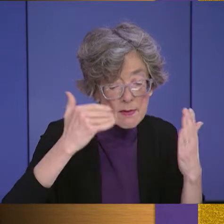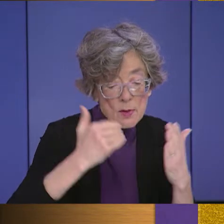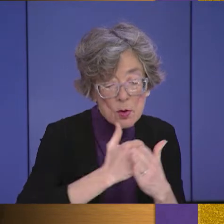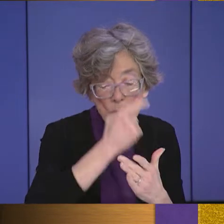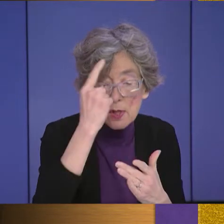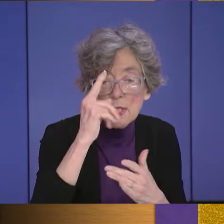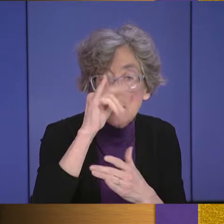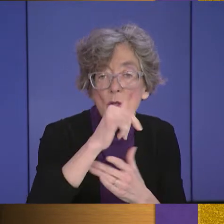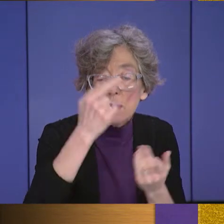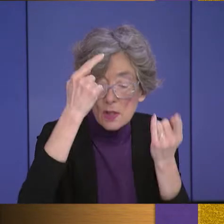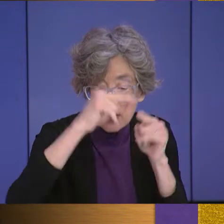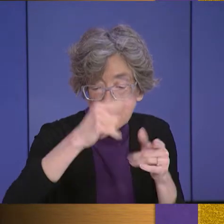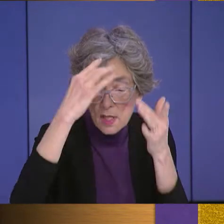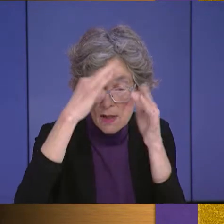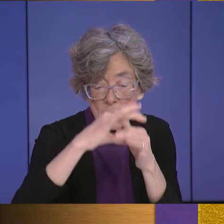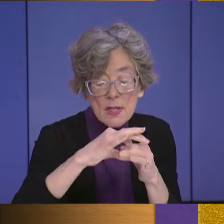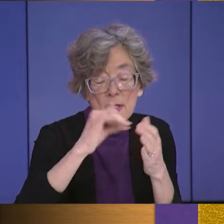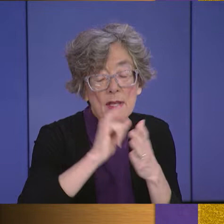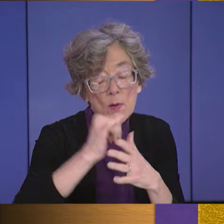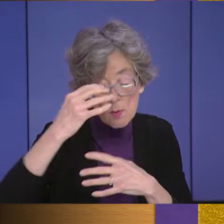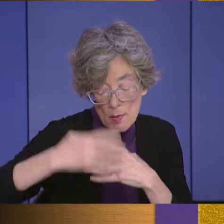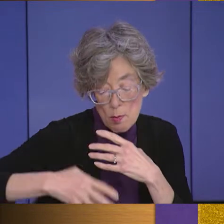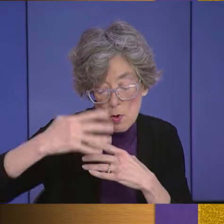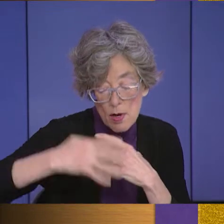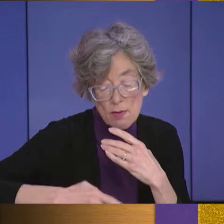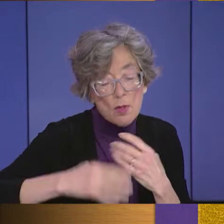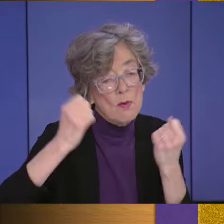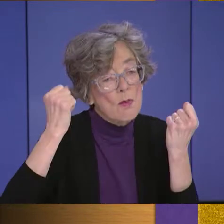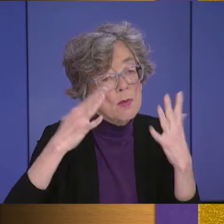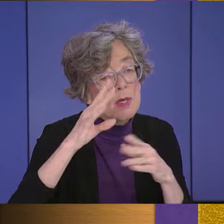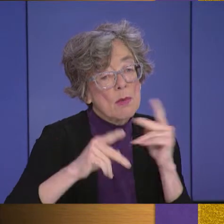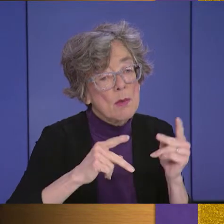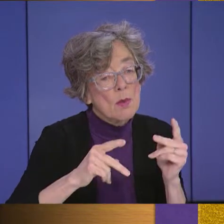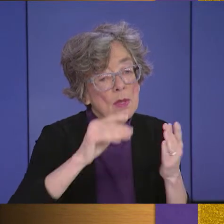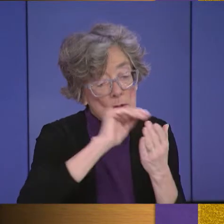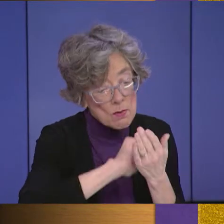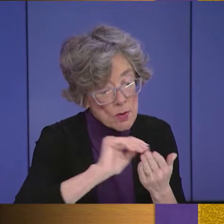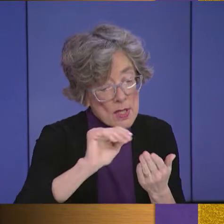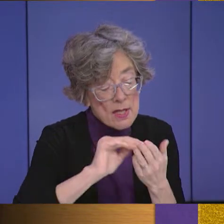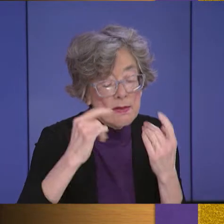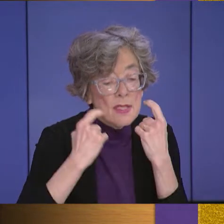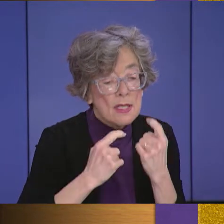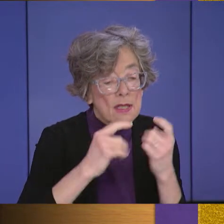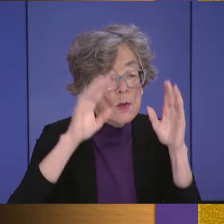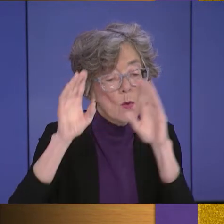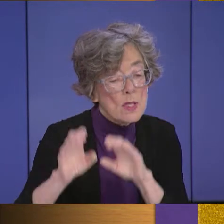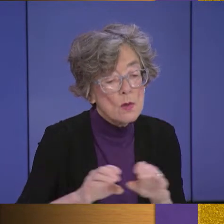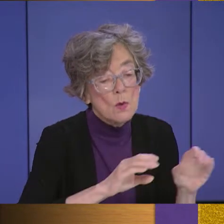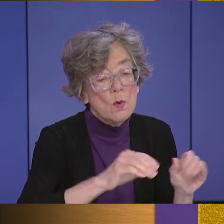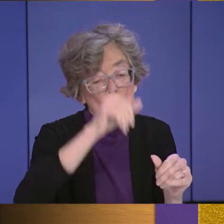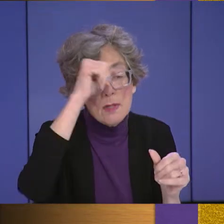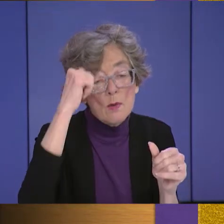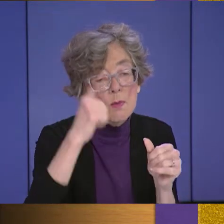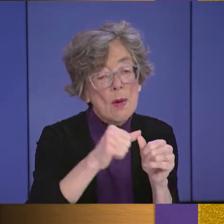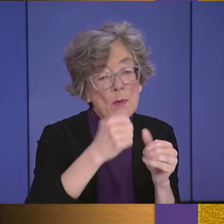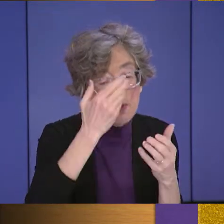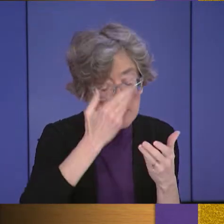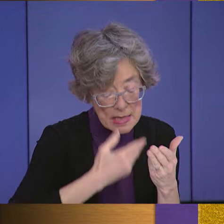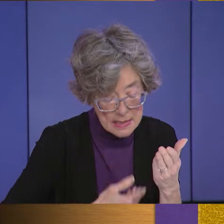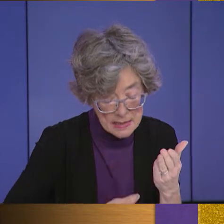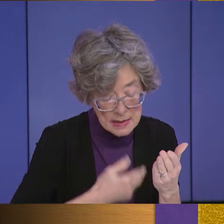and eternal covenant, which will be poured out for you and for many for the forgiveness of sins. Do this in memory of me."